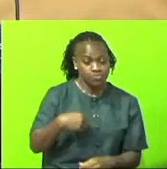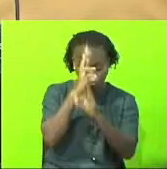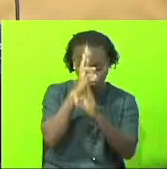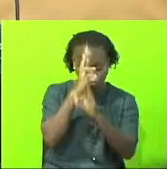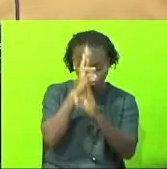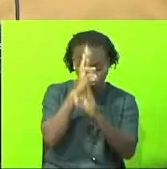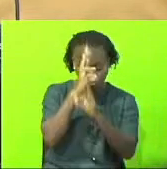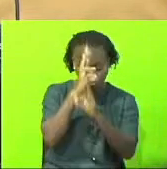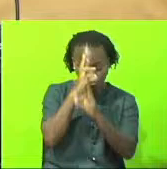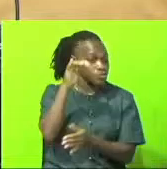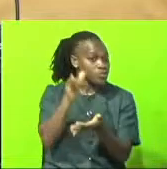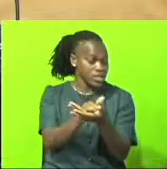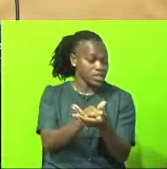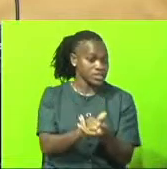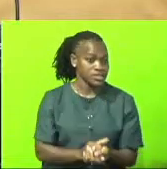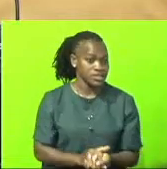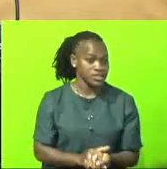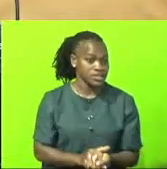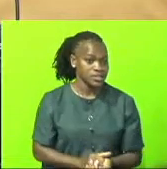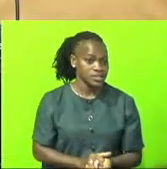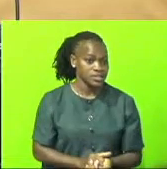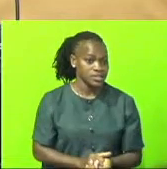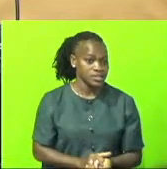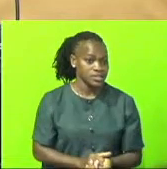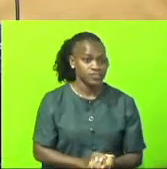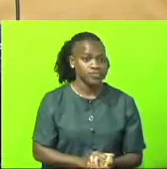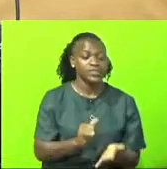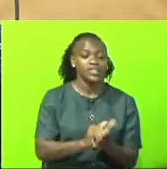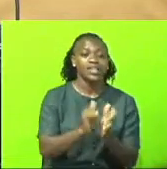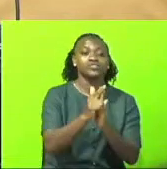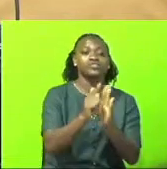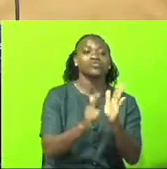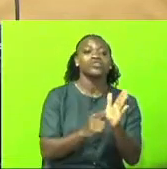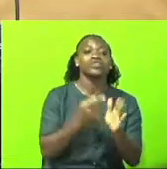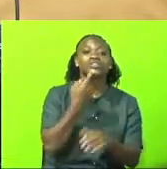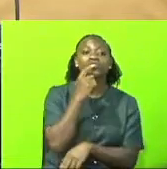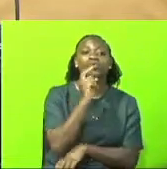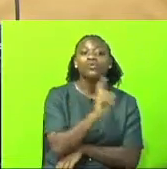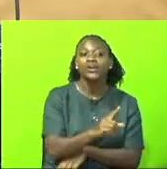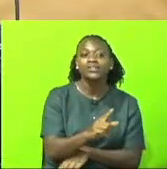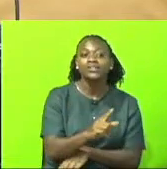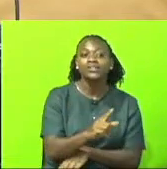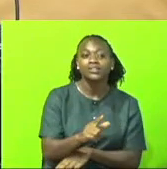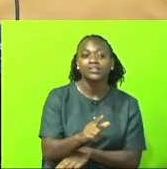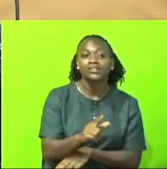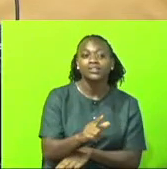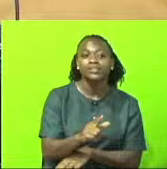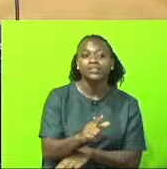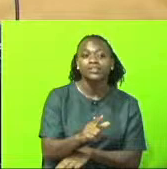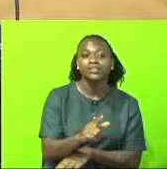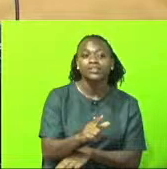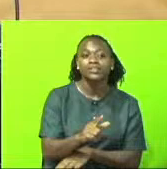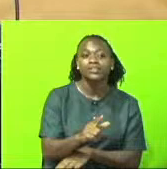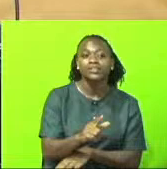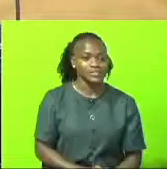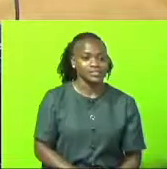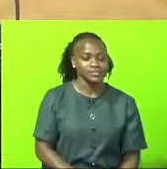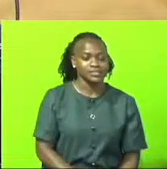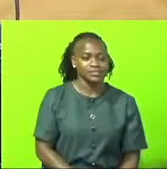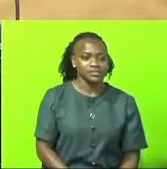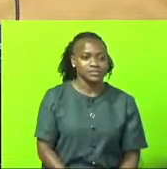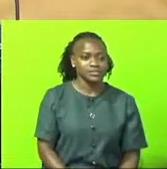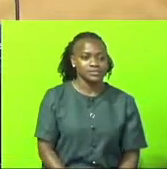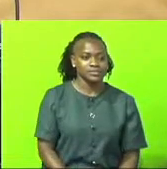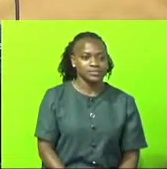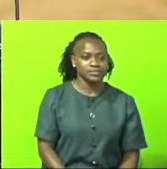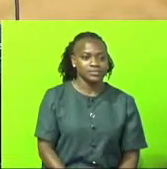Yes. This is a lawyer's rule. You know that. This is done by a lawyer. If it's